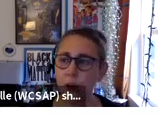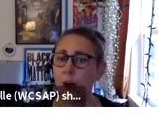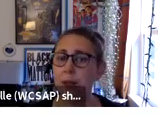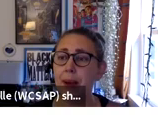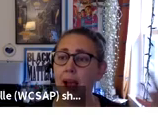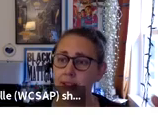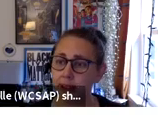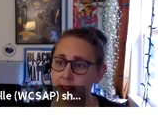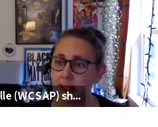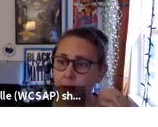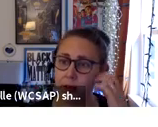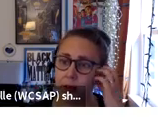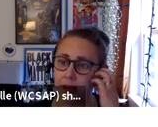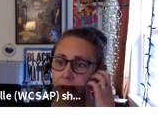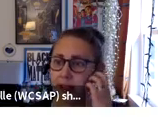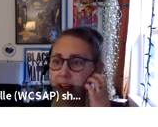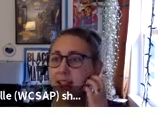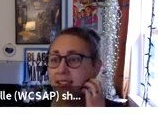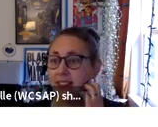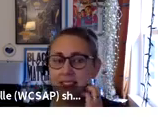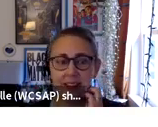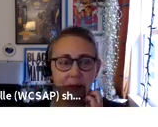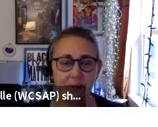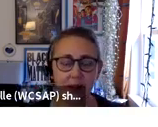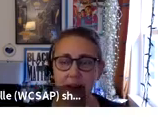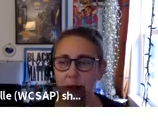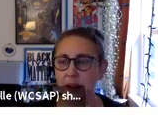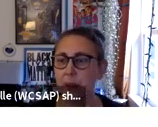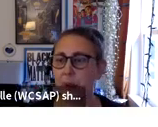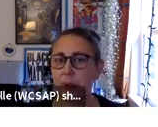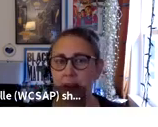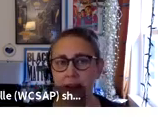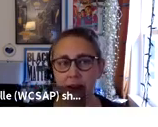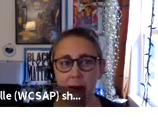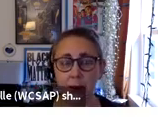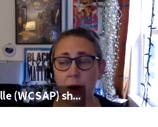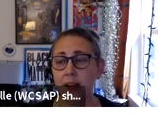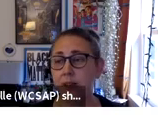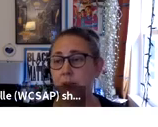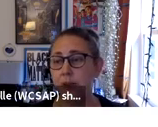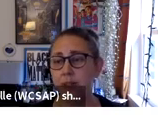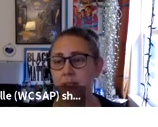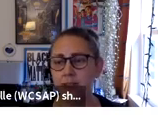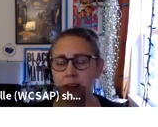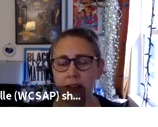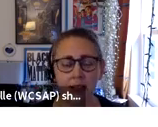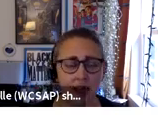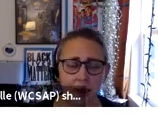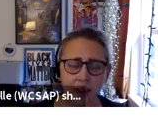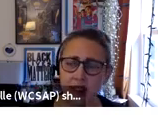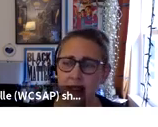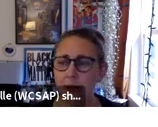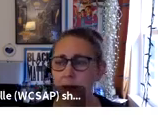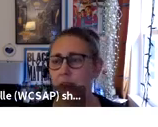And so coming back to this, it helps to fight against that cynicism. And that's a really important place to remember why it is that we're doing this.